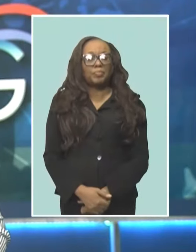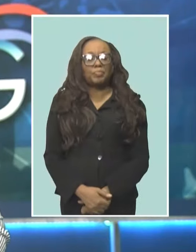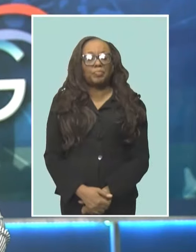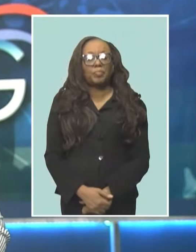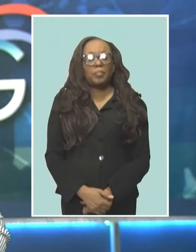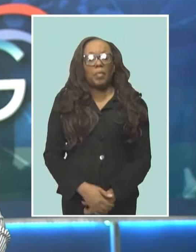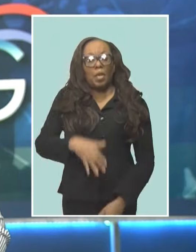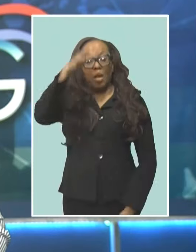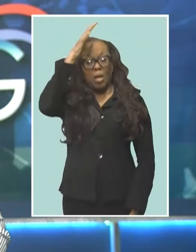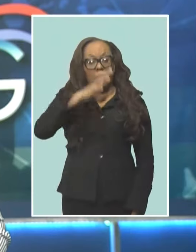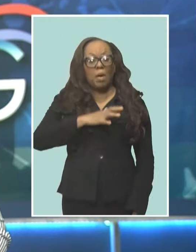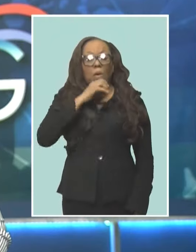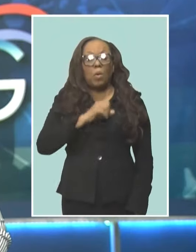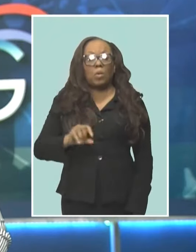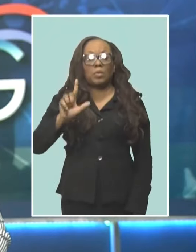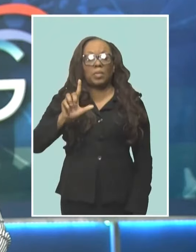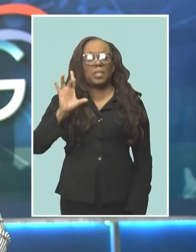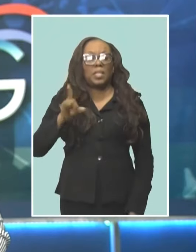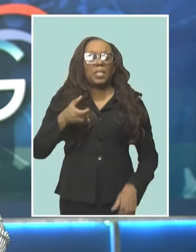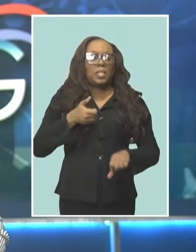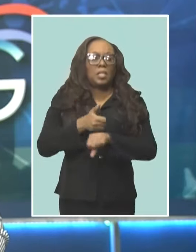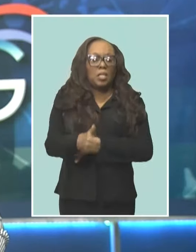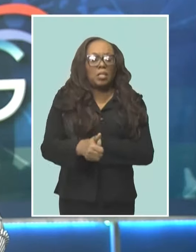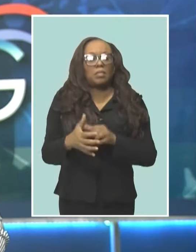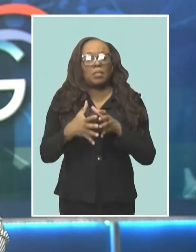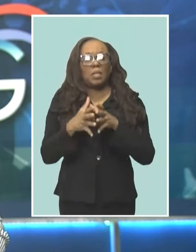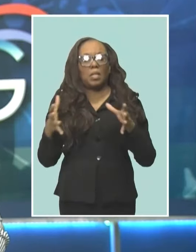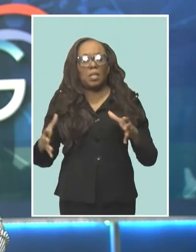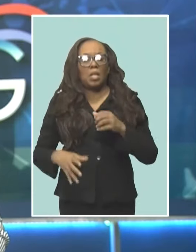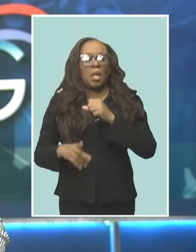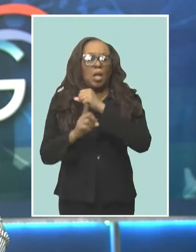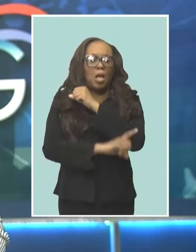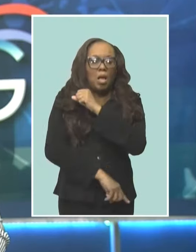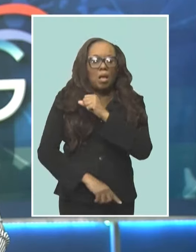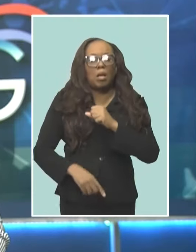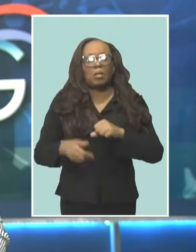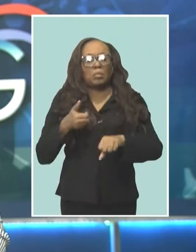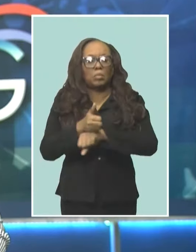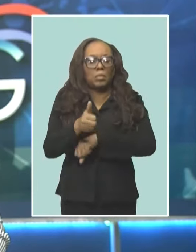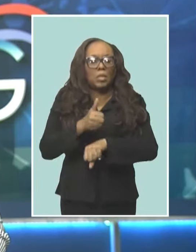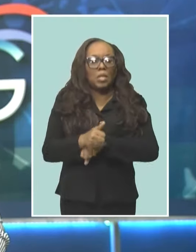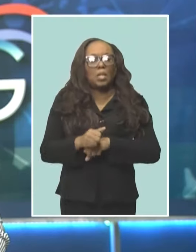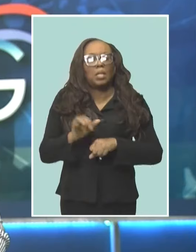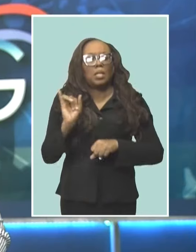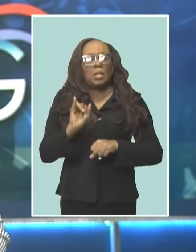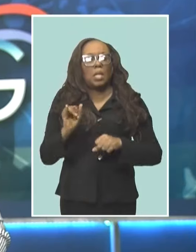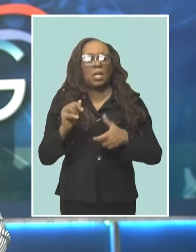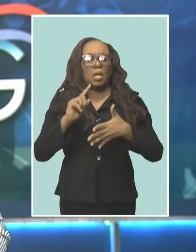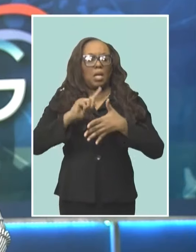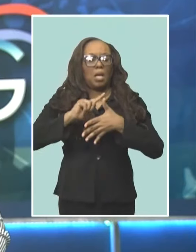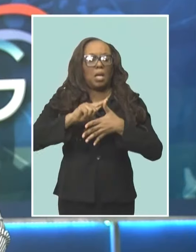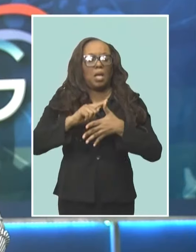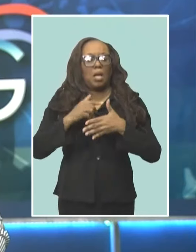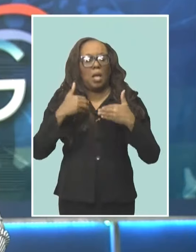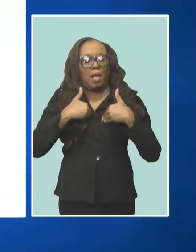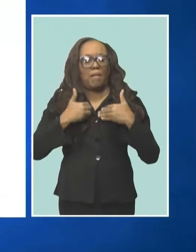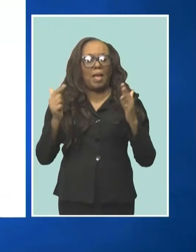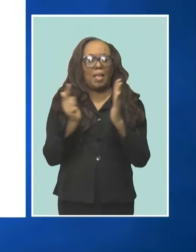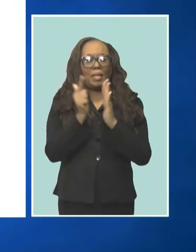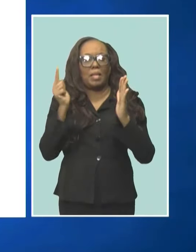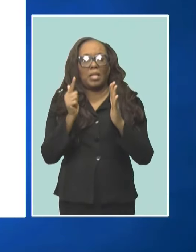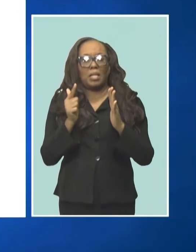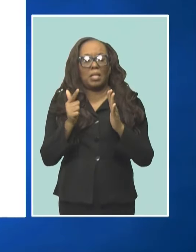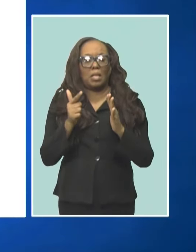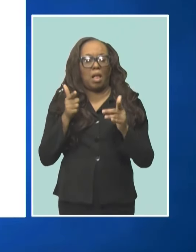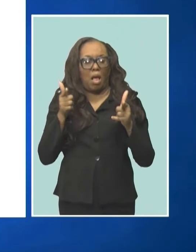A 28-year-old man has been charged with a number of offenses, including possession of an illegal firearm. He is O'Neill